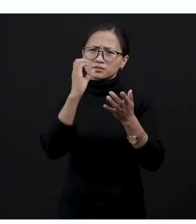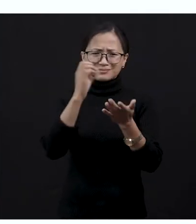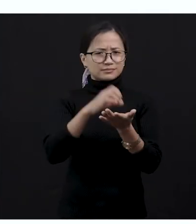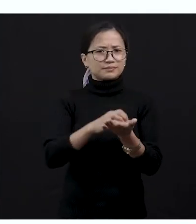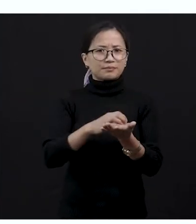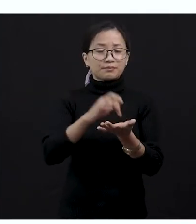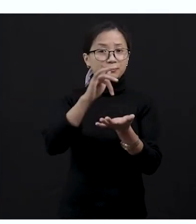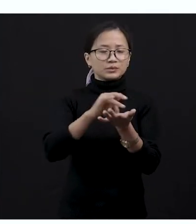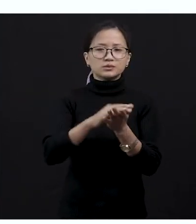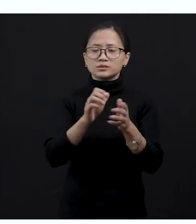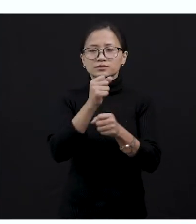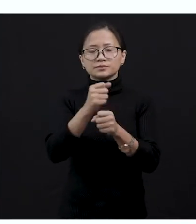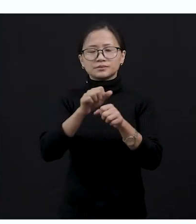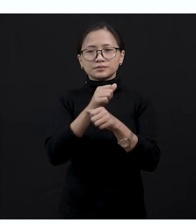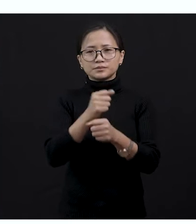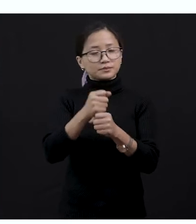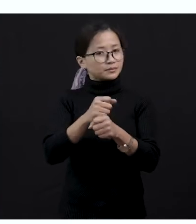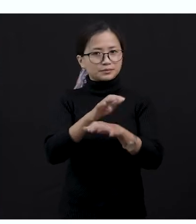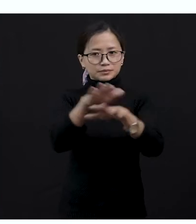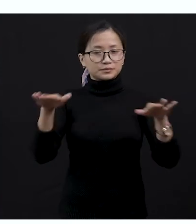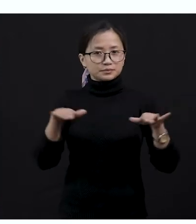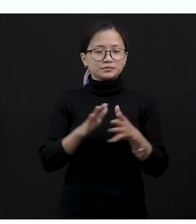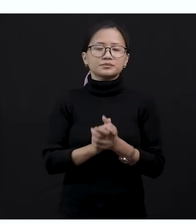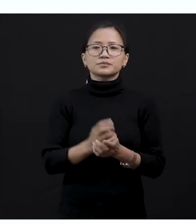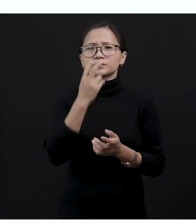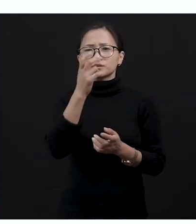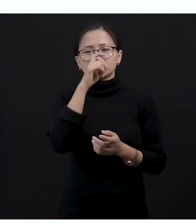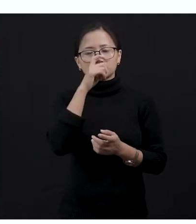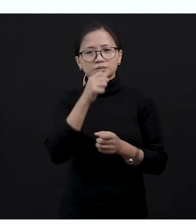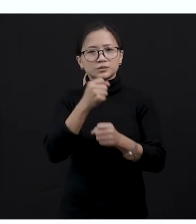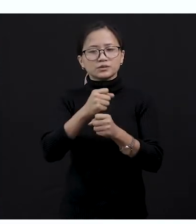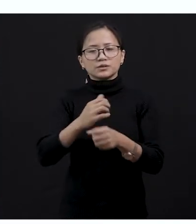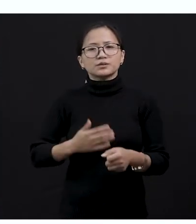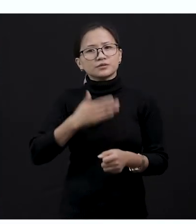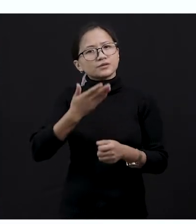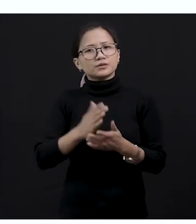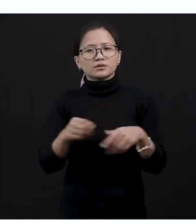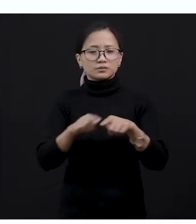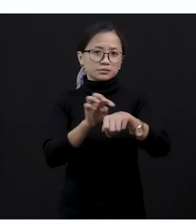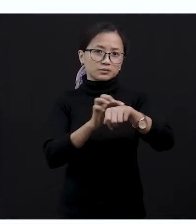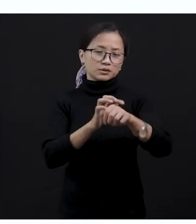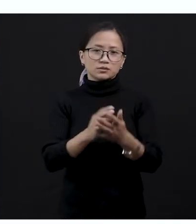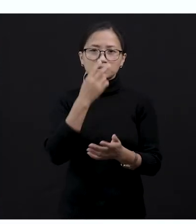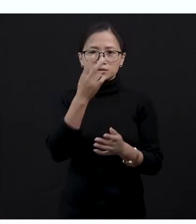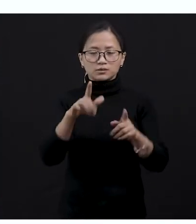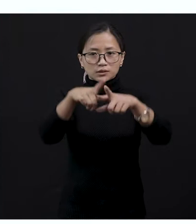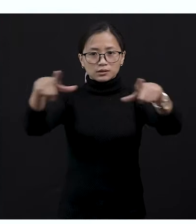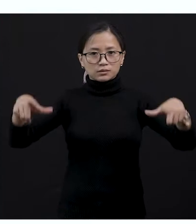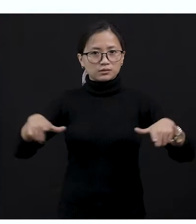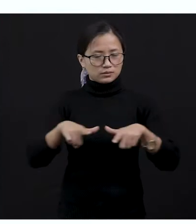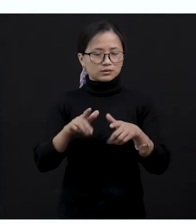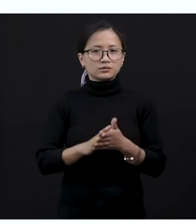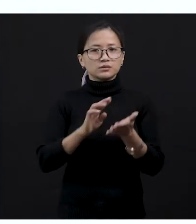part that you see are the oceans, all right? And the green and the brown that you see are the land